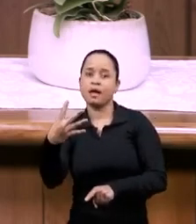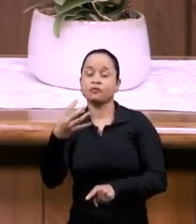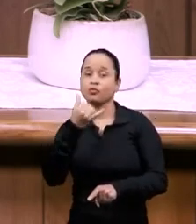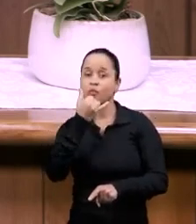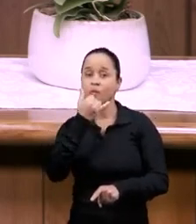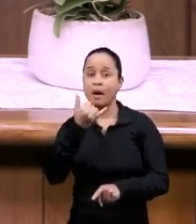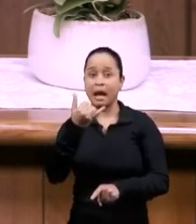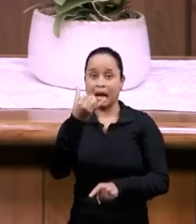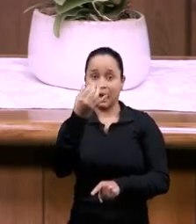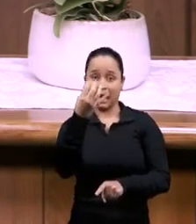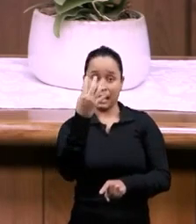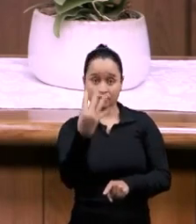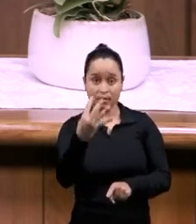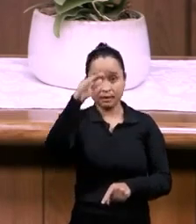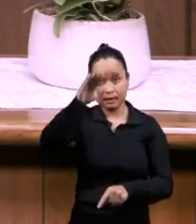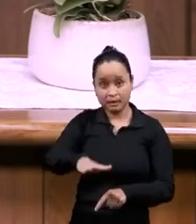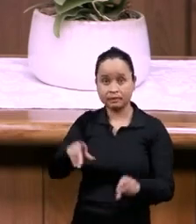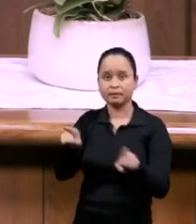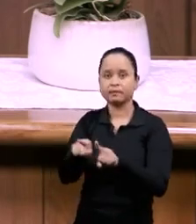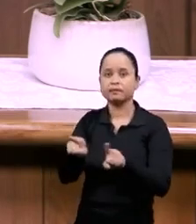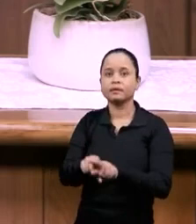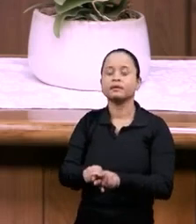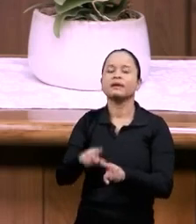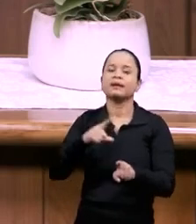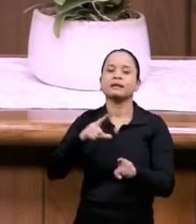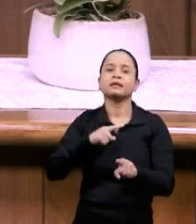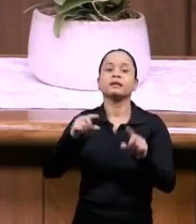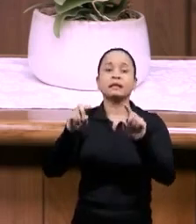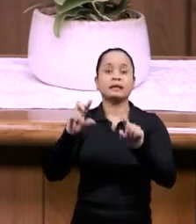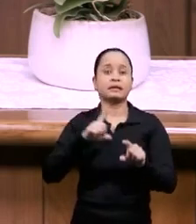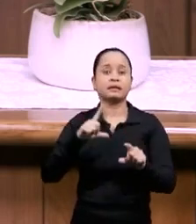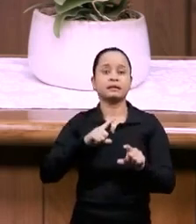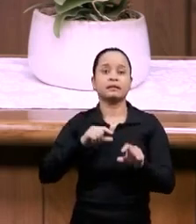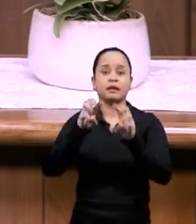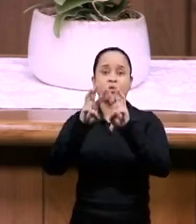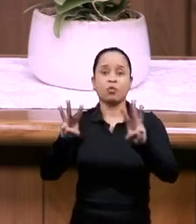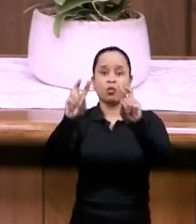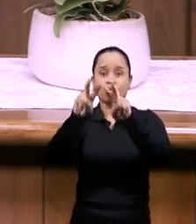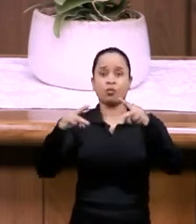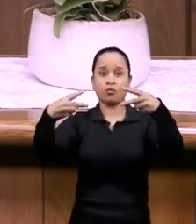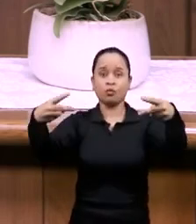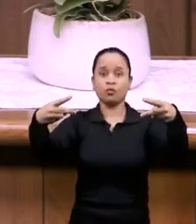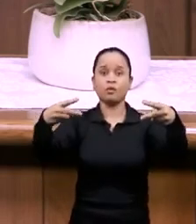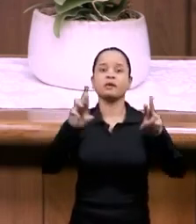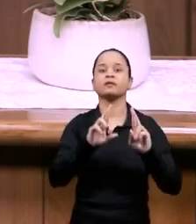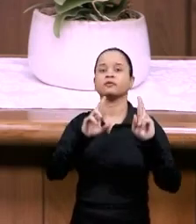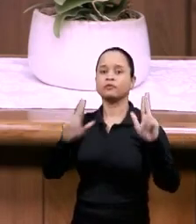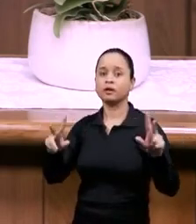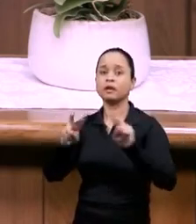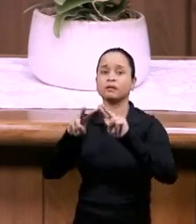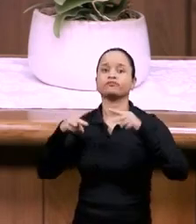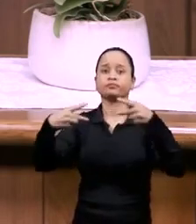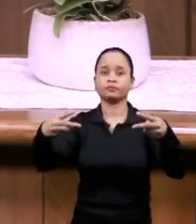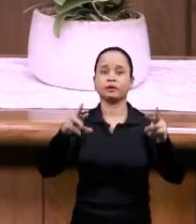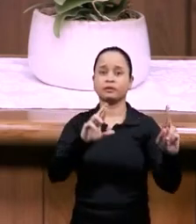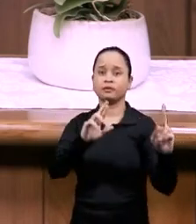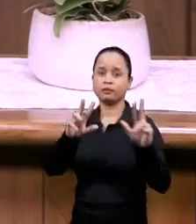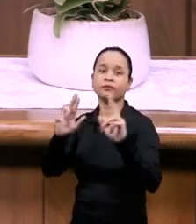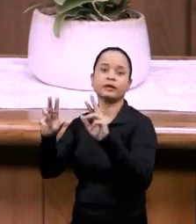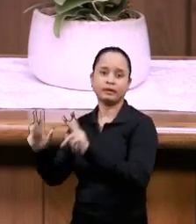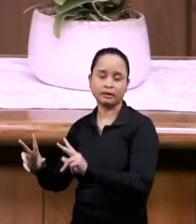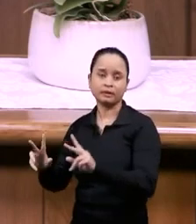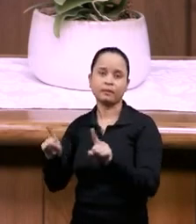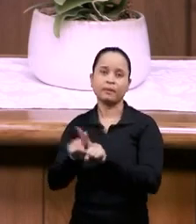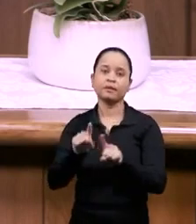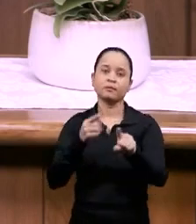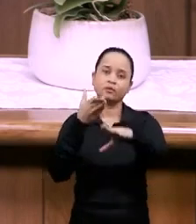p.m. Brazil time, there will be a transmission for the adolescents. So these are different links that will be available to